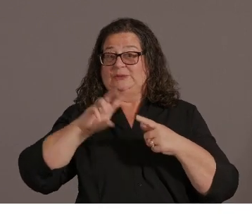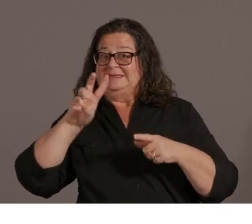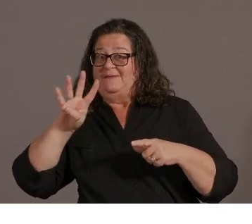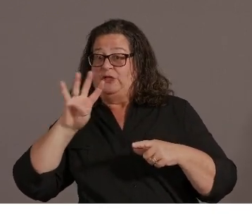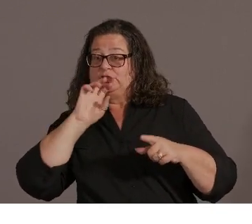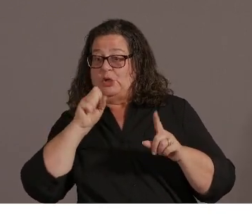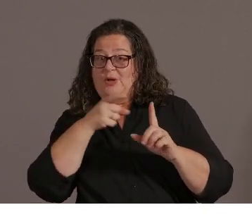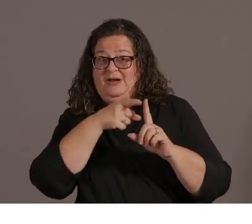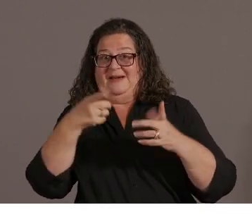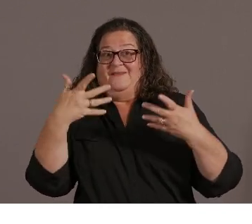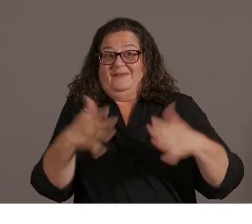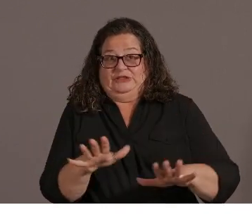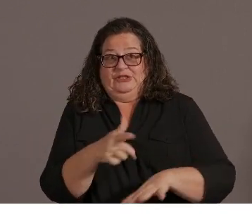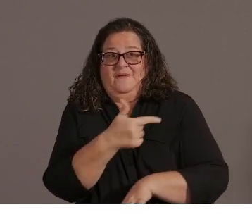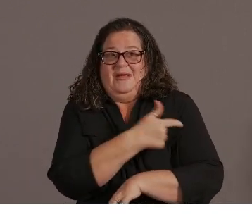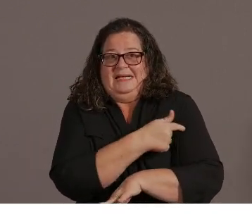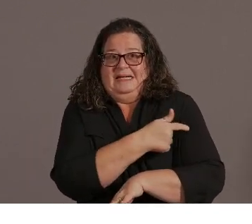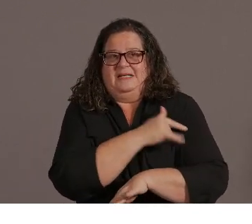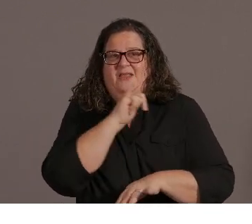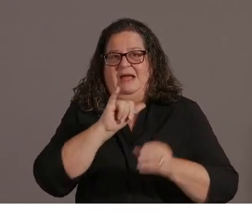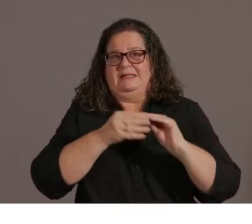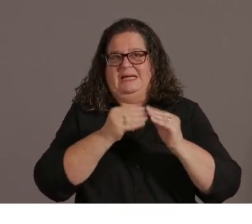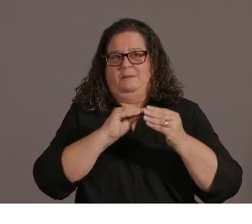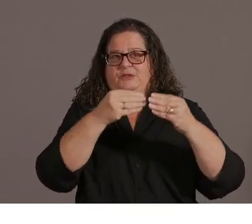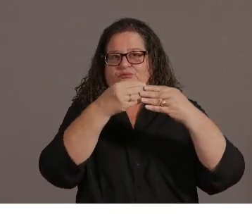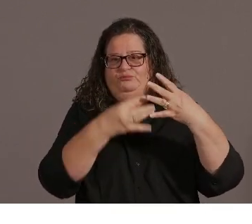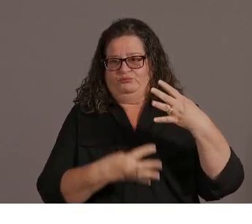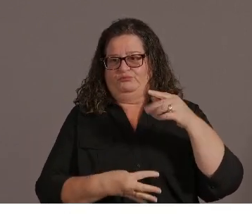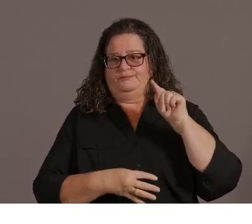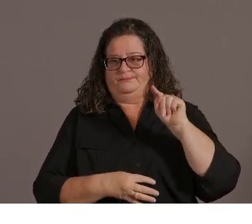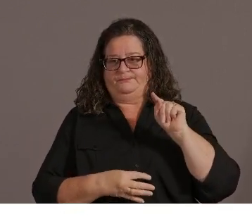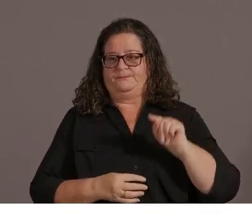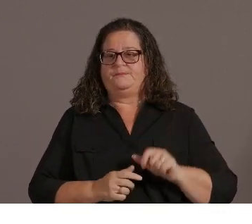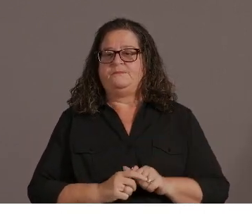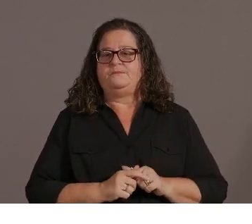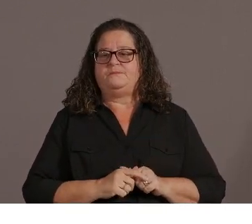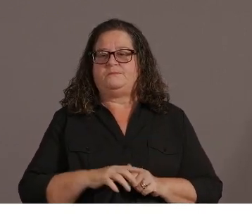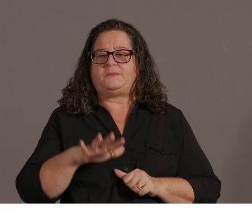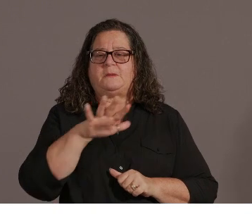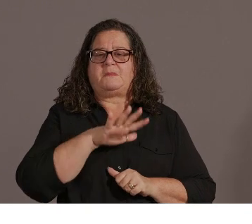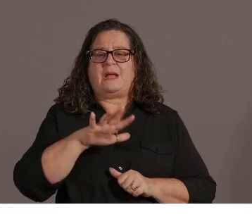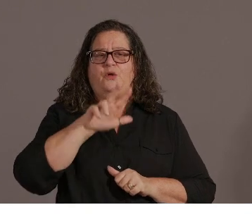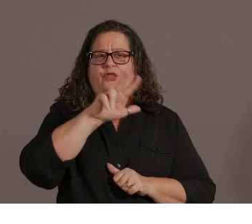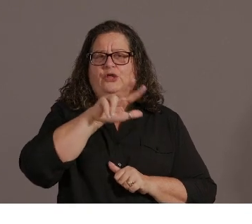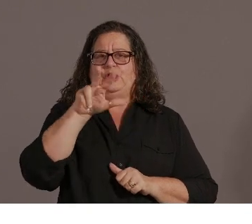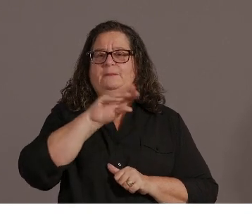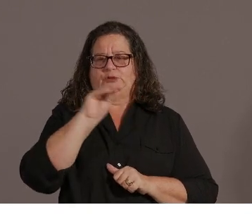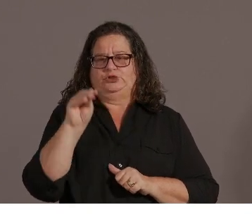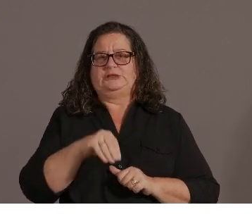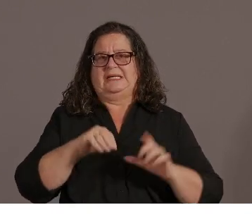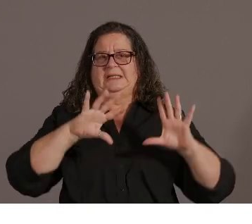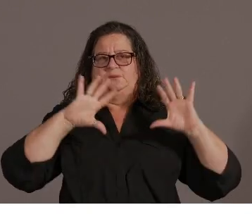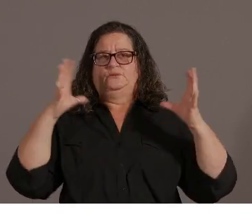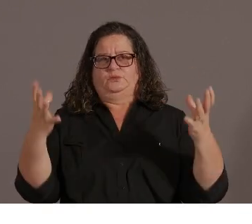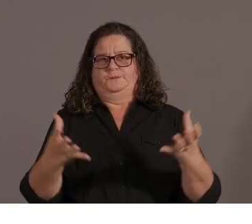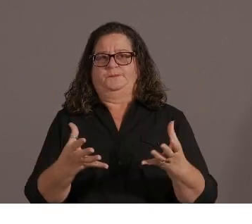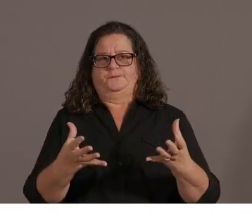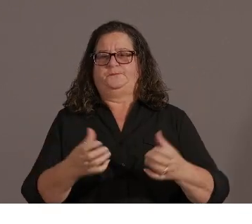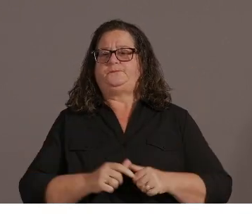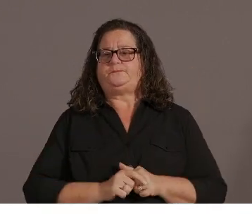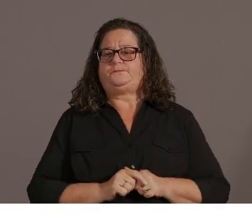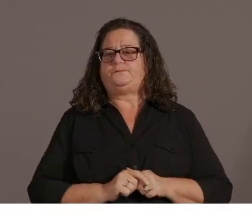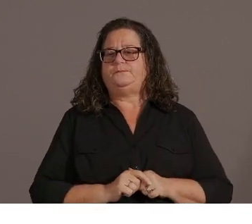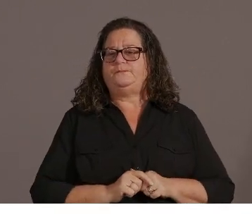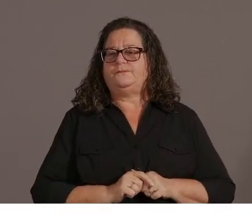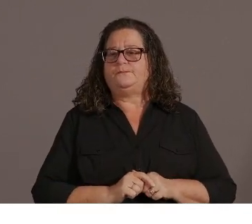in Arizona, at statewide, we are at approximately 33% of those individuals being vaccinated.